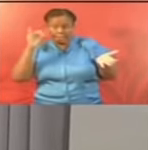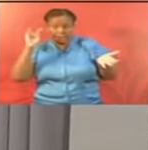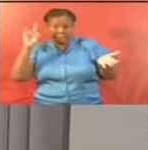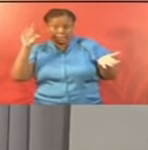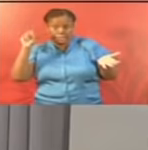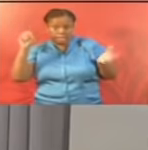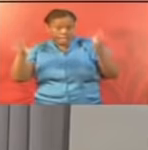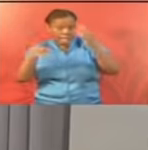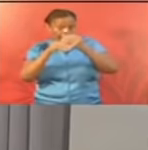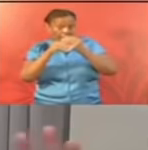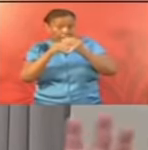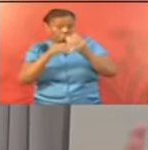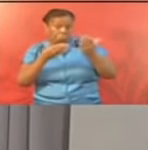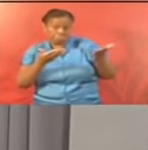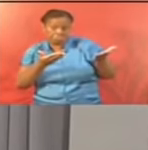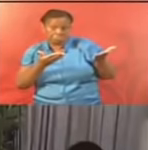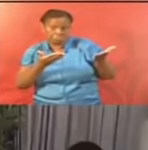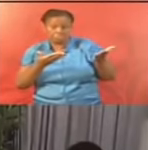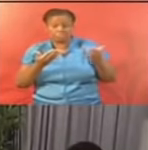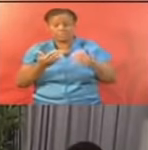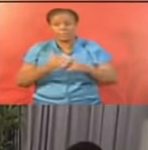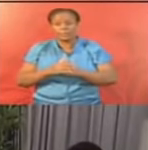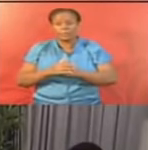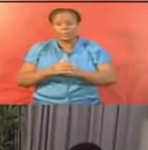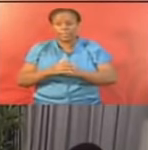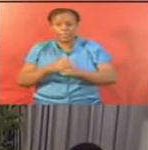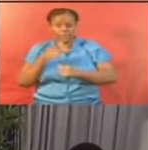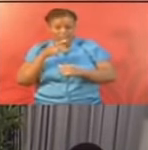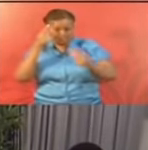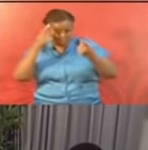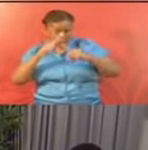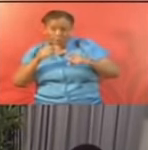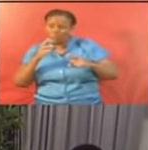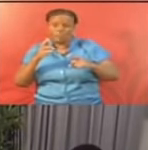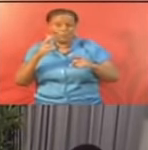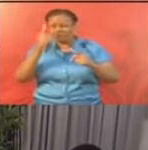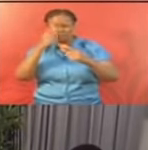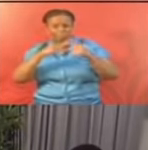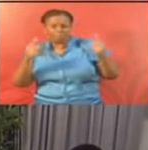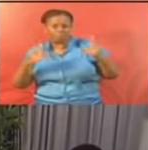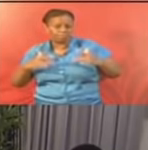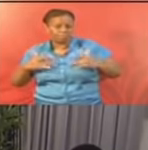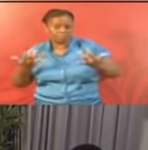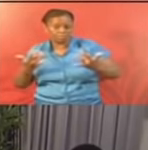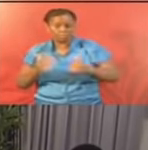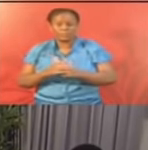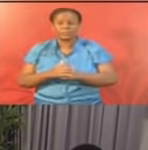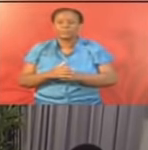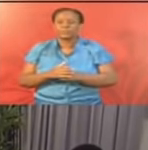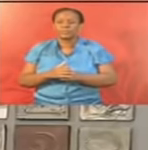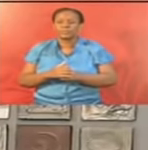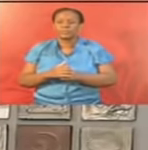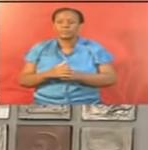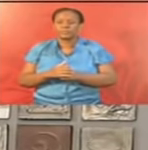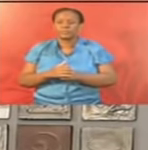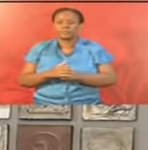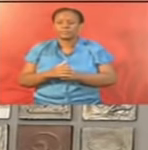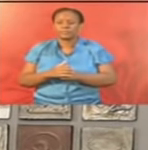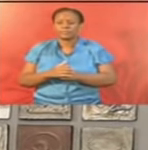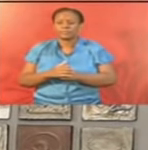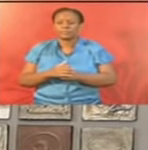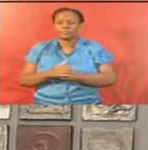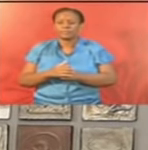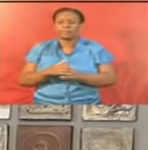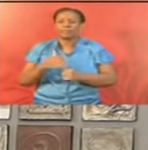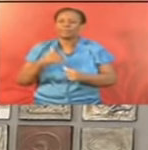put him on the spot. You are free to disagree with me. Minister, although I am free to disagree with you, I most heartily concur. At